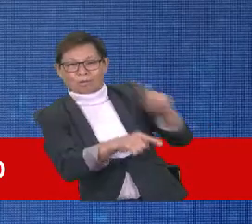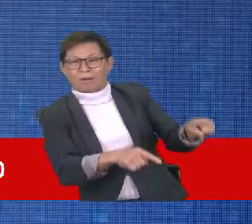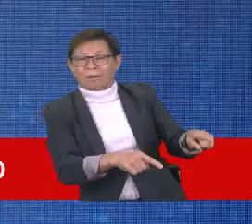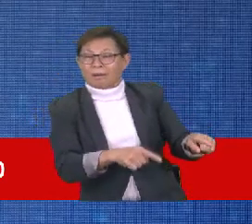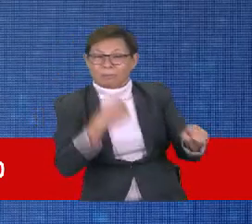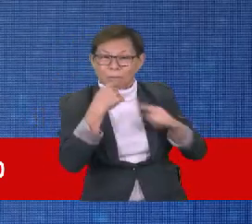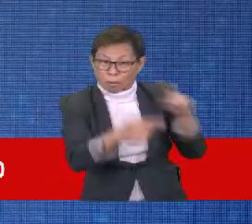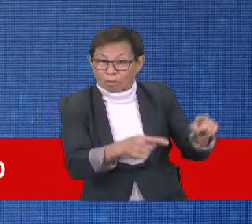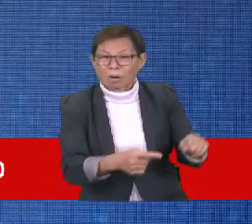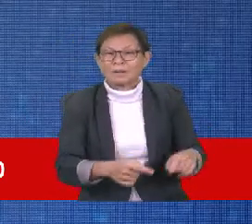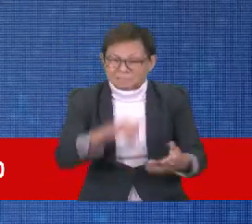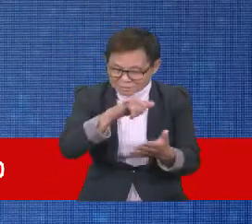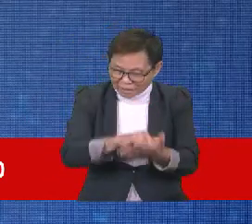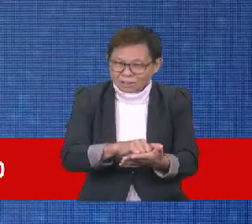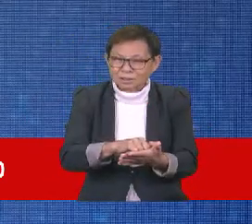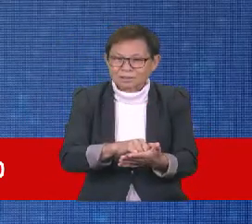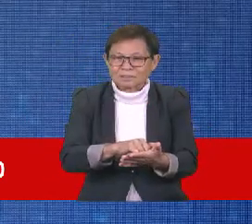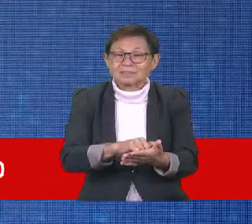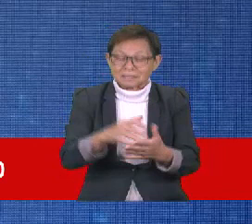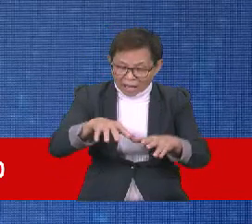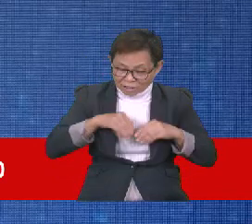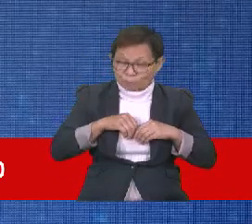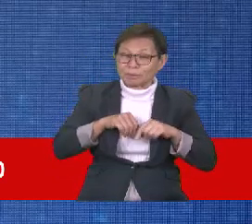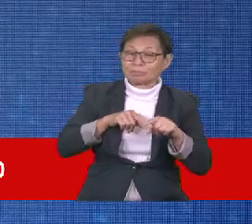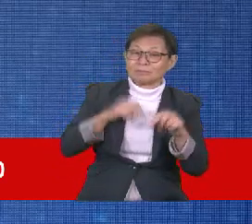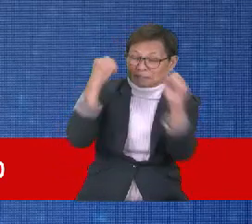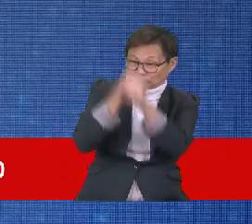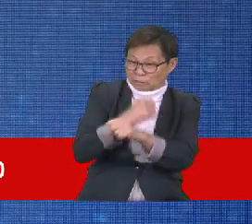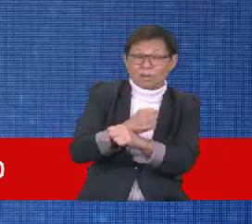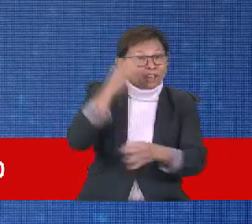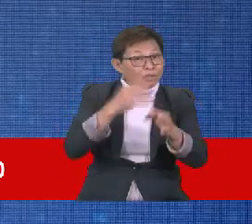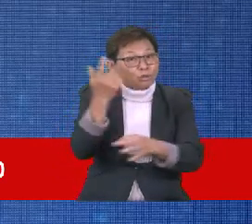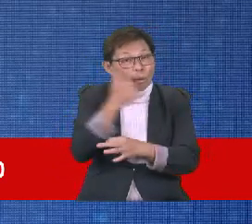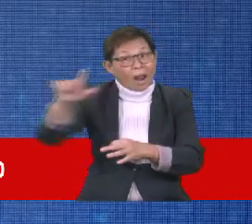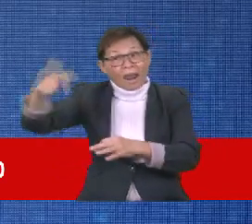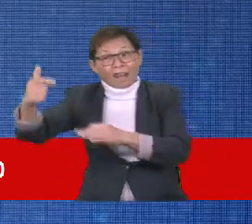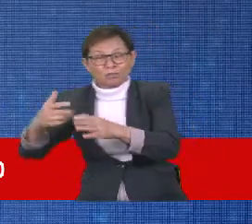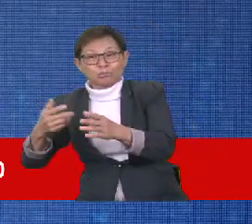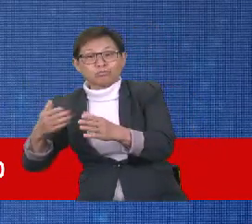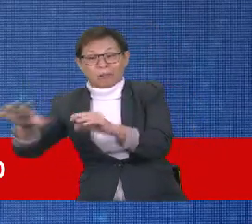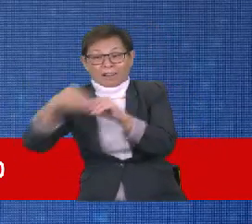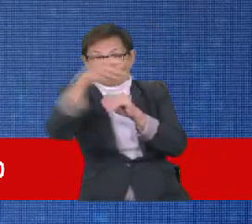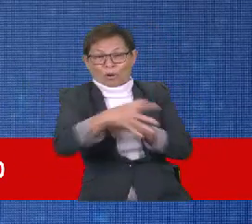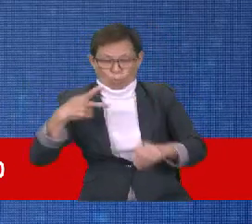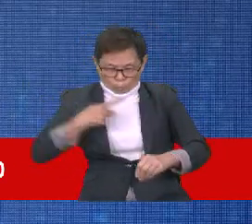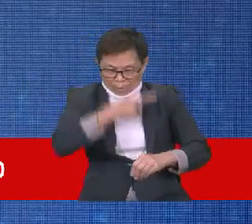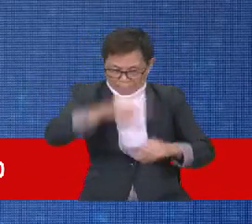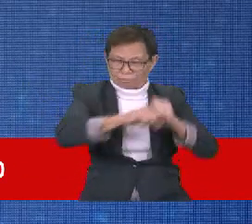terms, but that should be taken as a challenge. If we don't want others to interfere, then we will have to